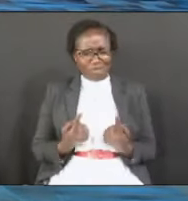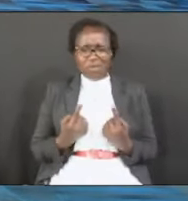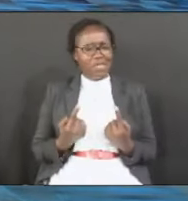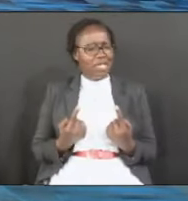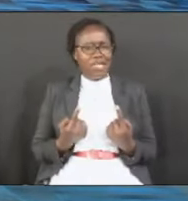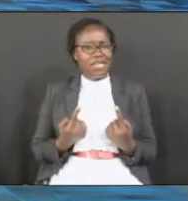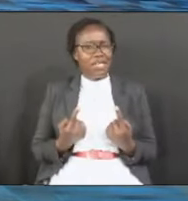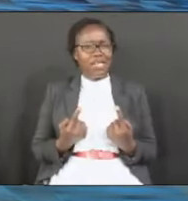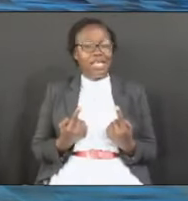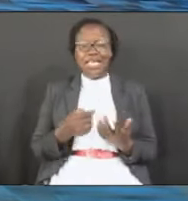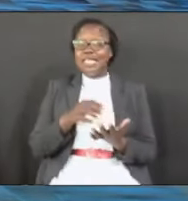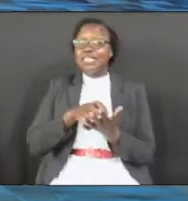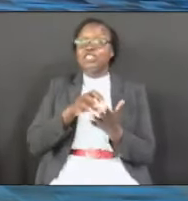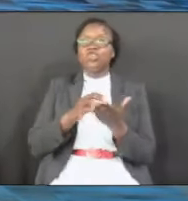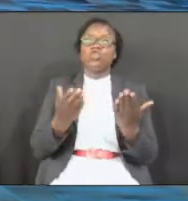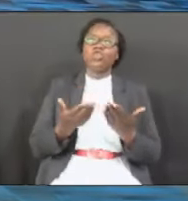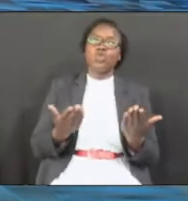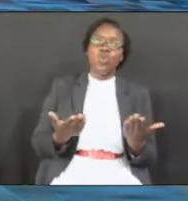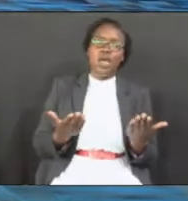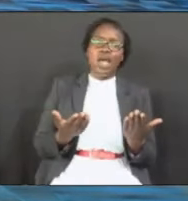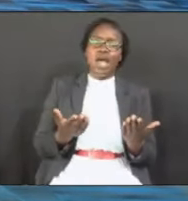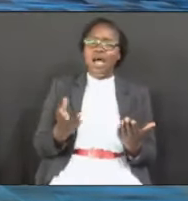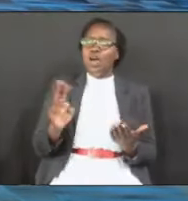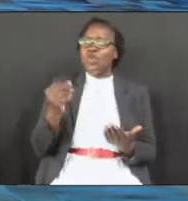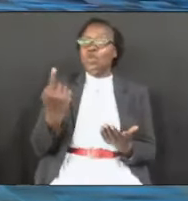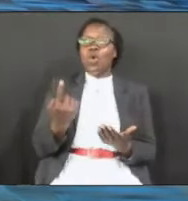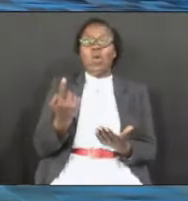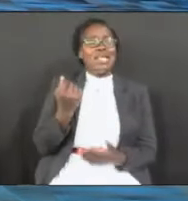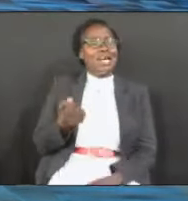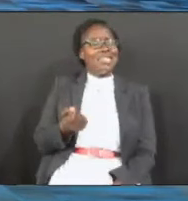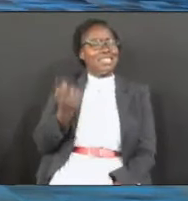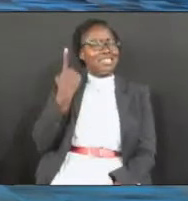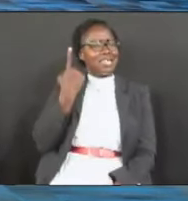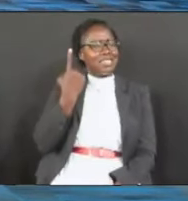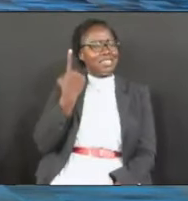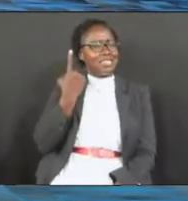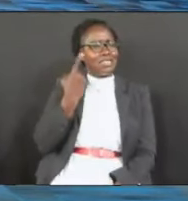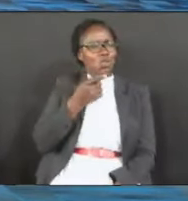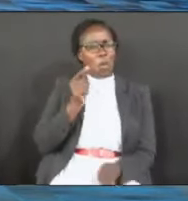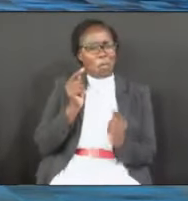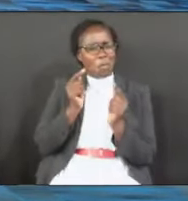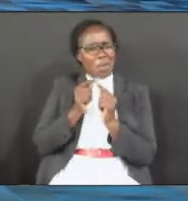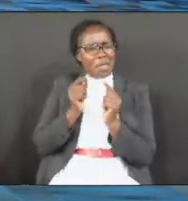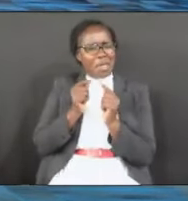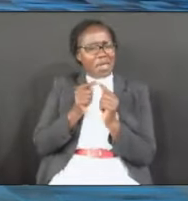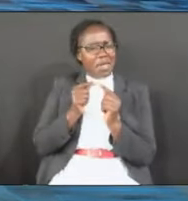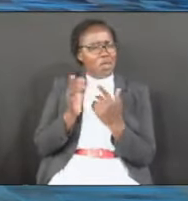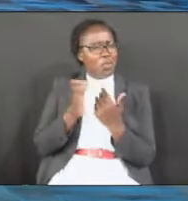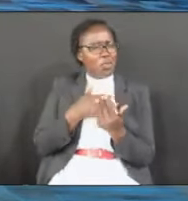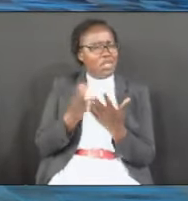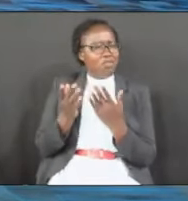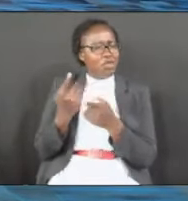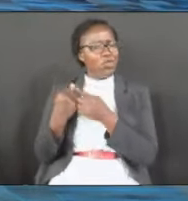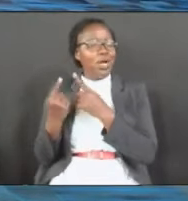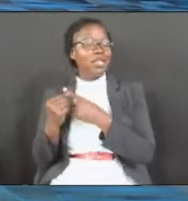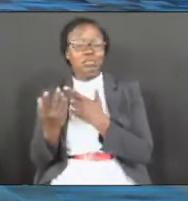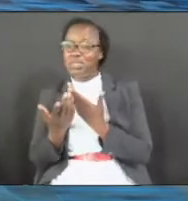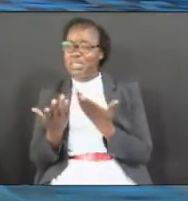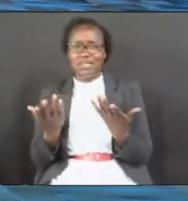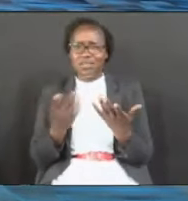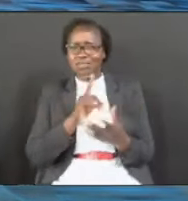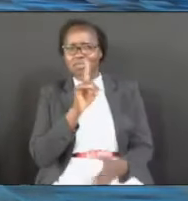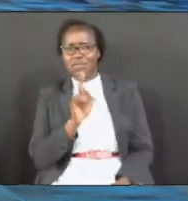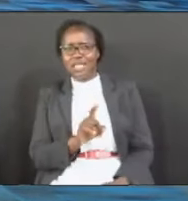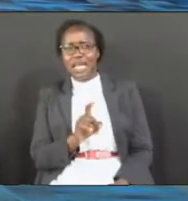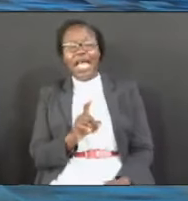You are in a situation where no one understands your pain and what you're going through. A